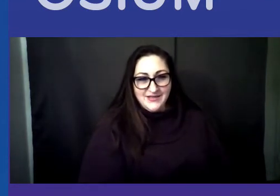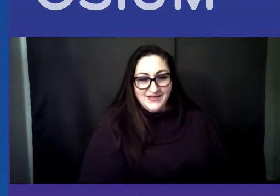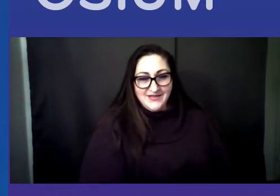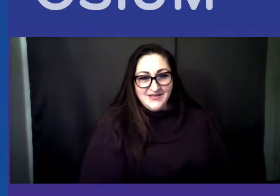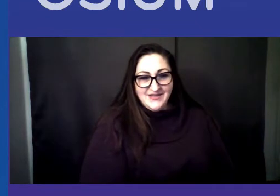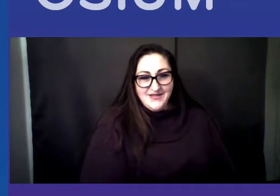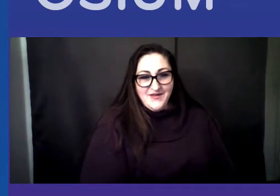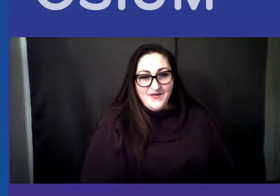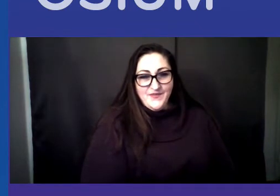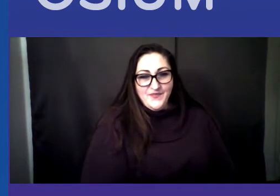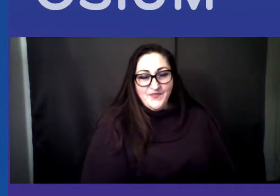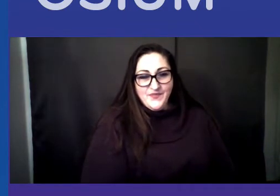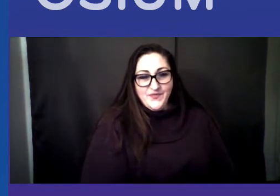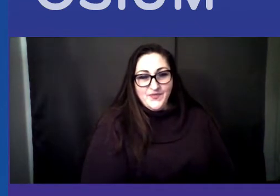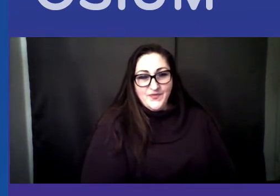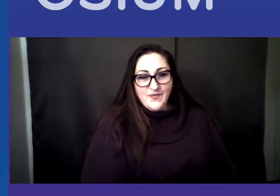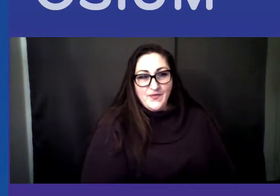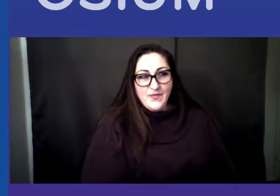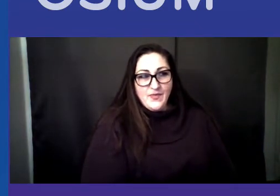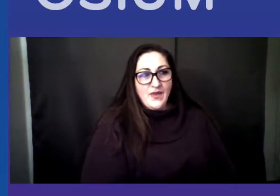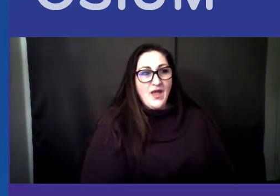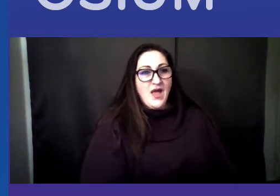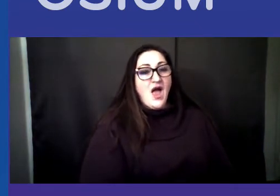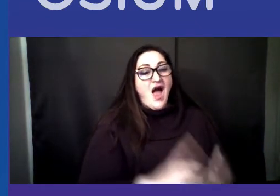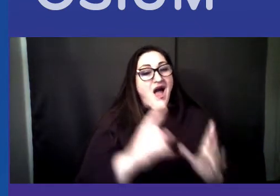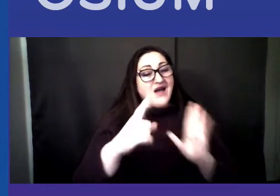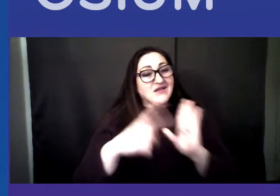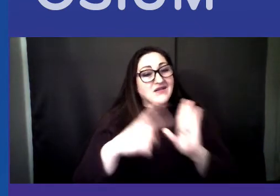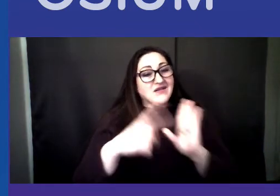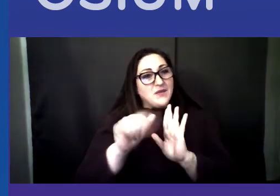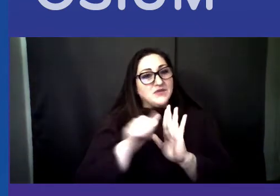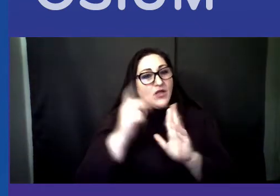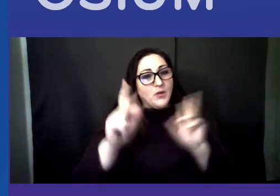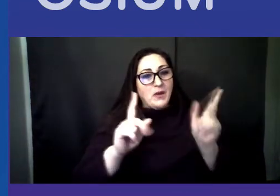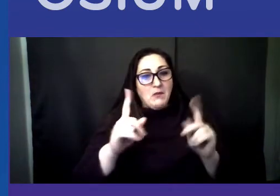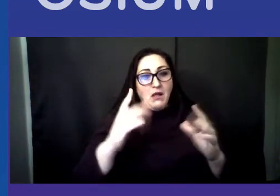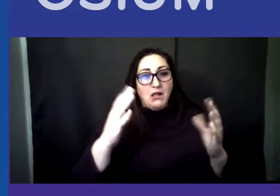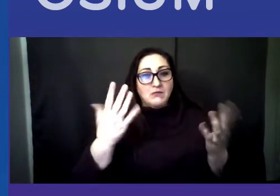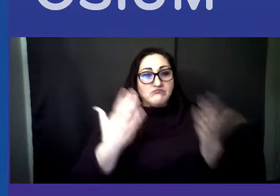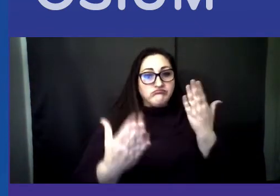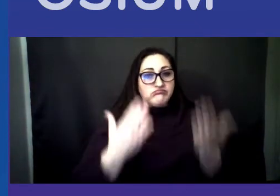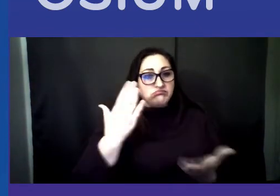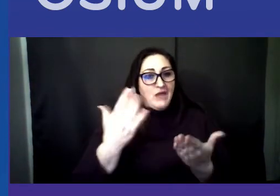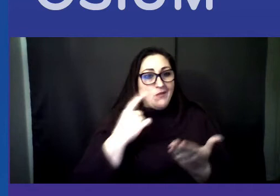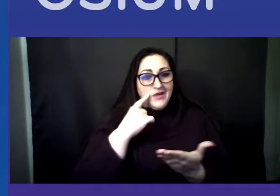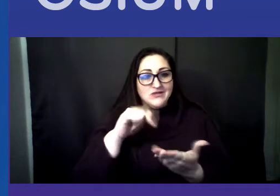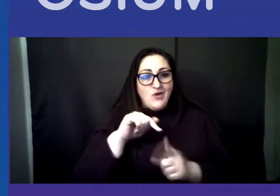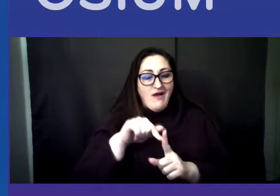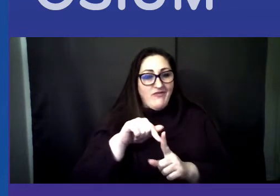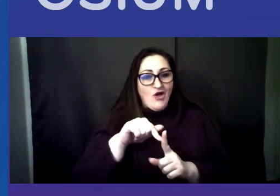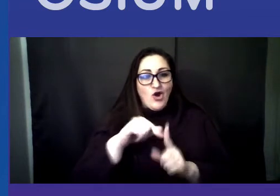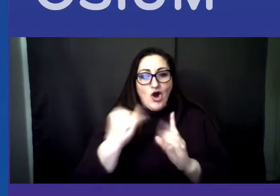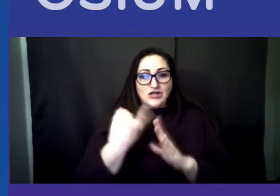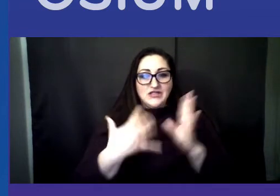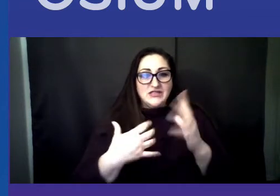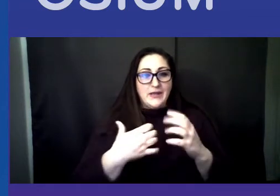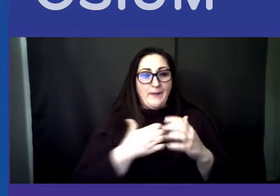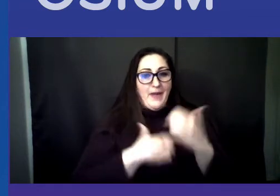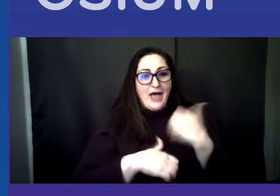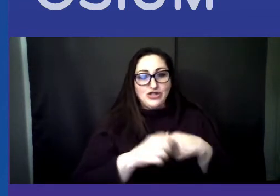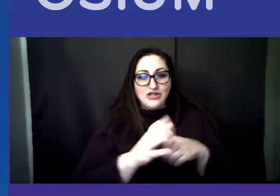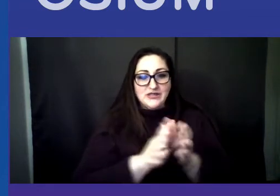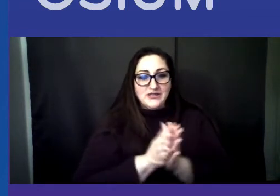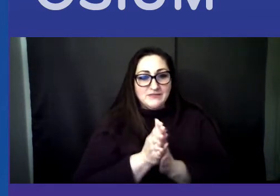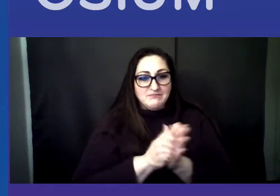who, for a variety of reasons, have maybe not been pursuing their artistic passions as fully as they would have wanted to